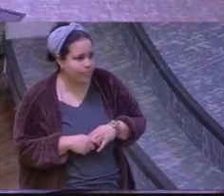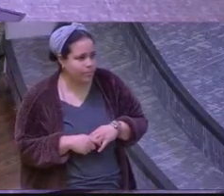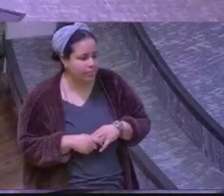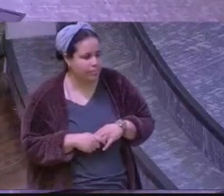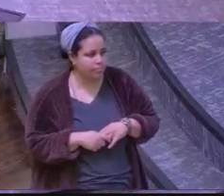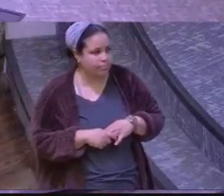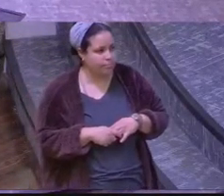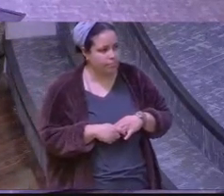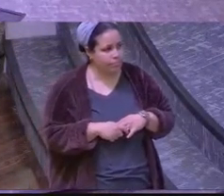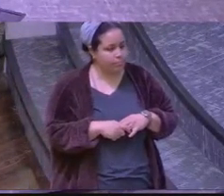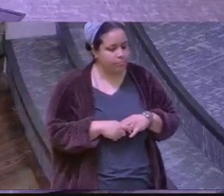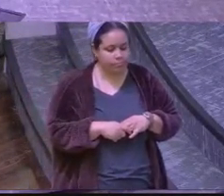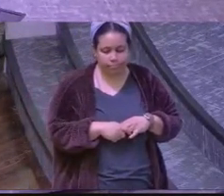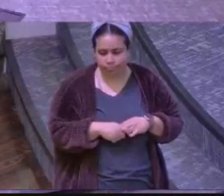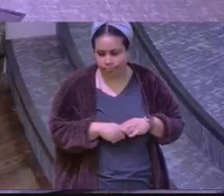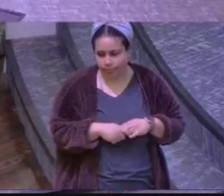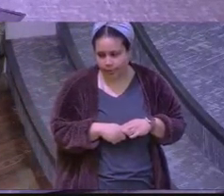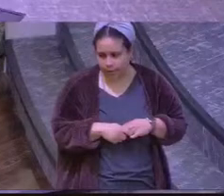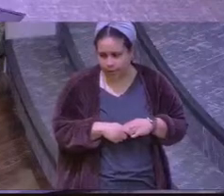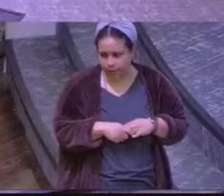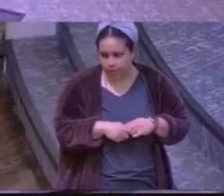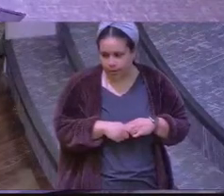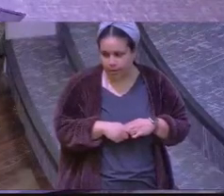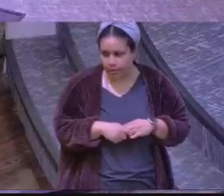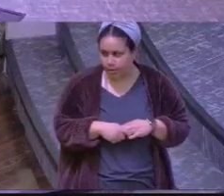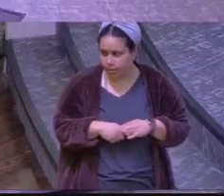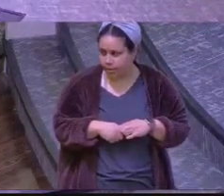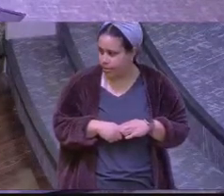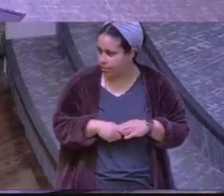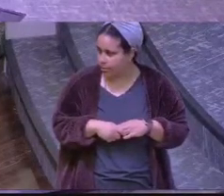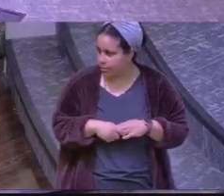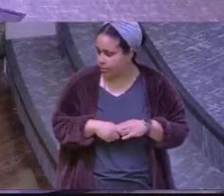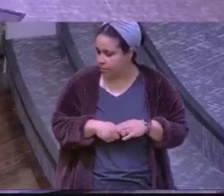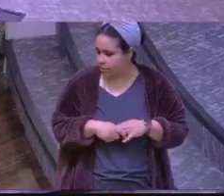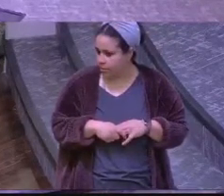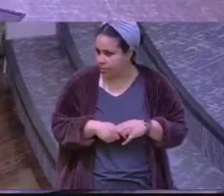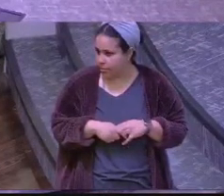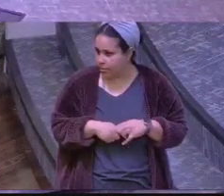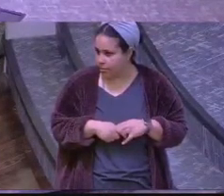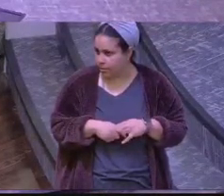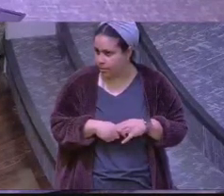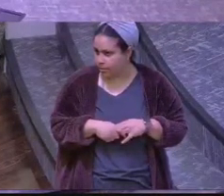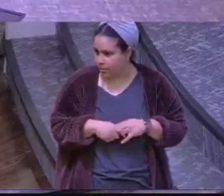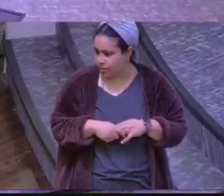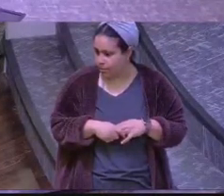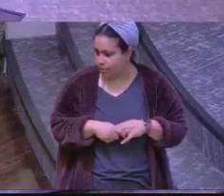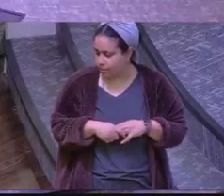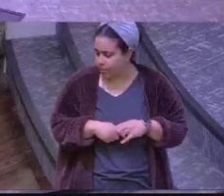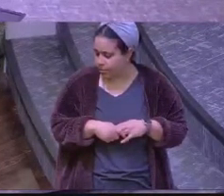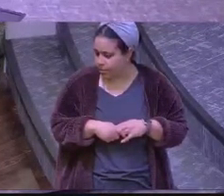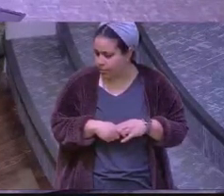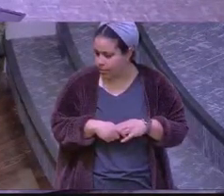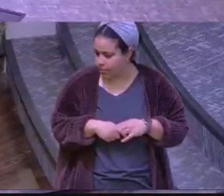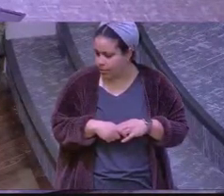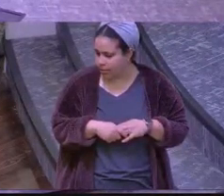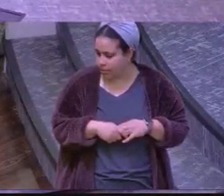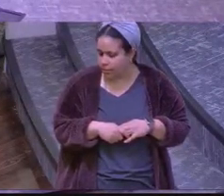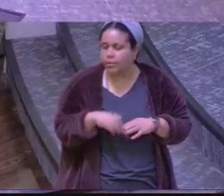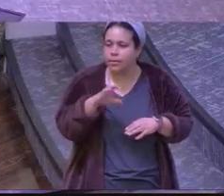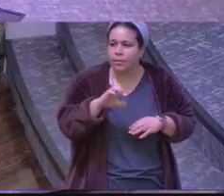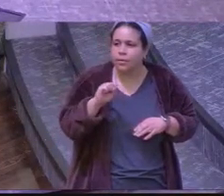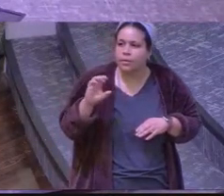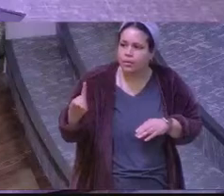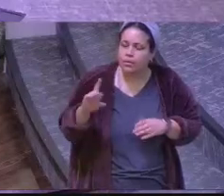questions. When the CCSD initiatives, I'm understanding the CCSD Learning Center need. There's a